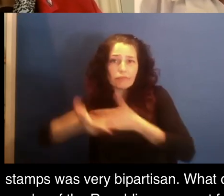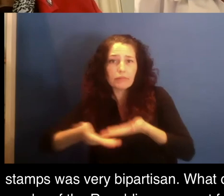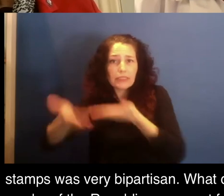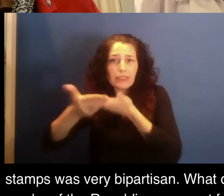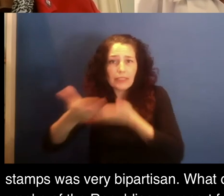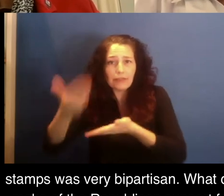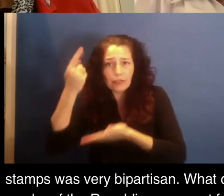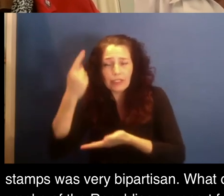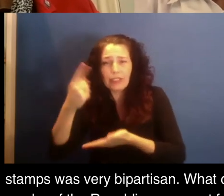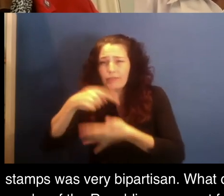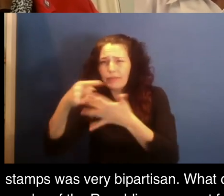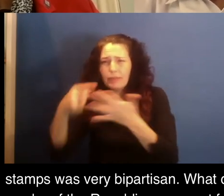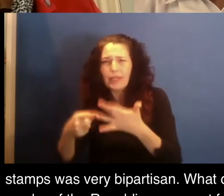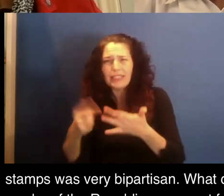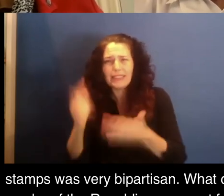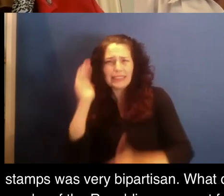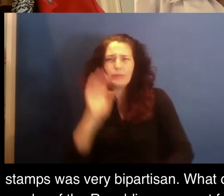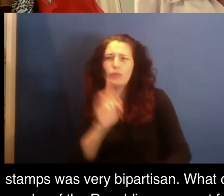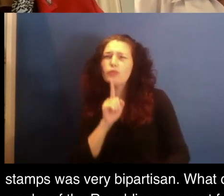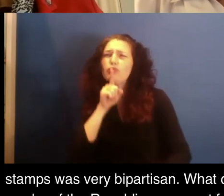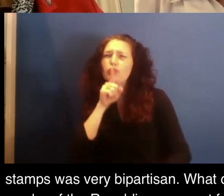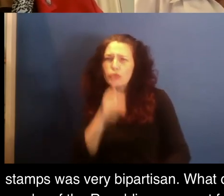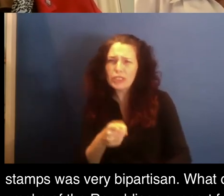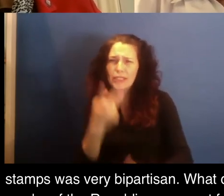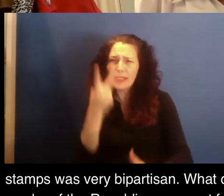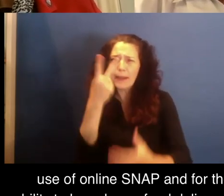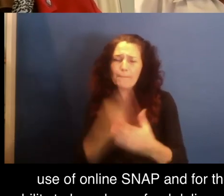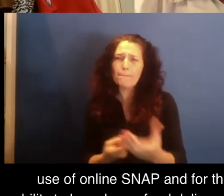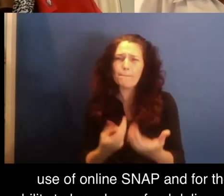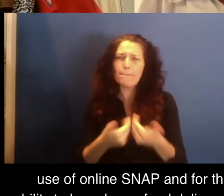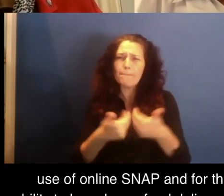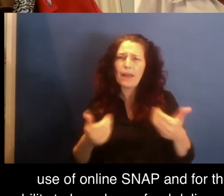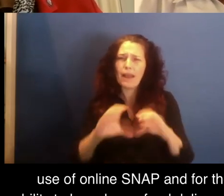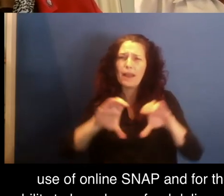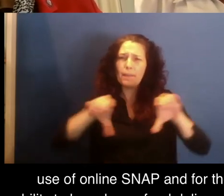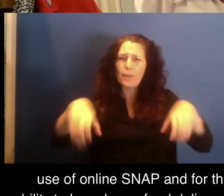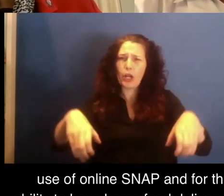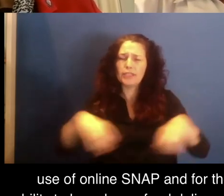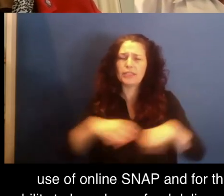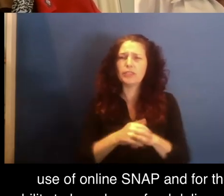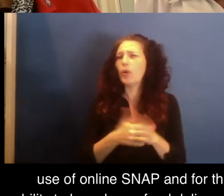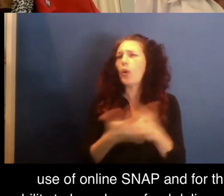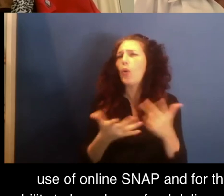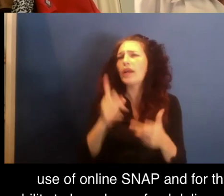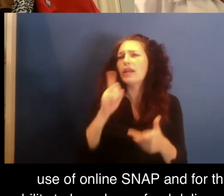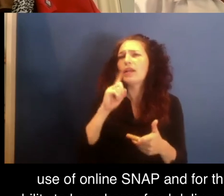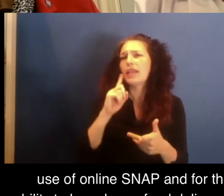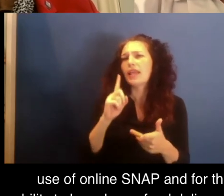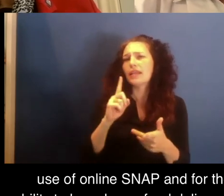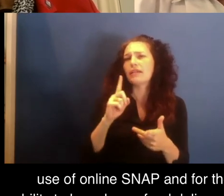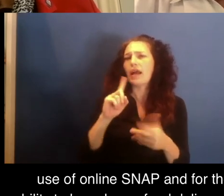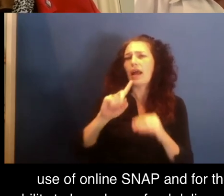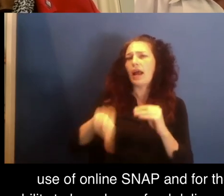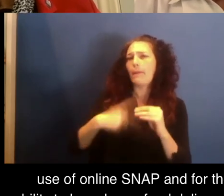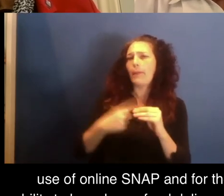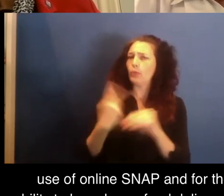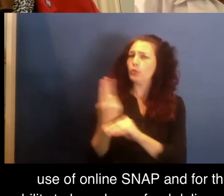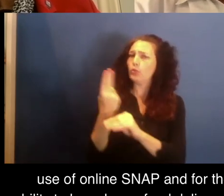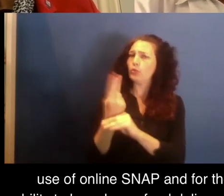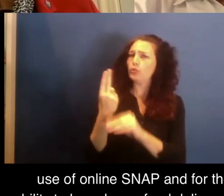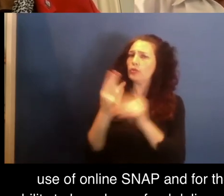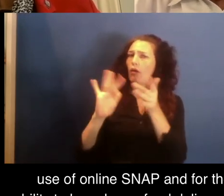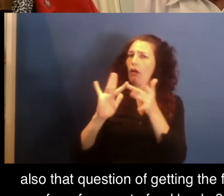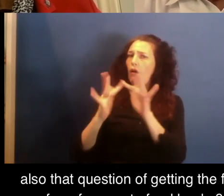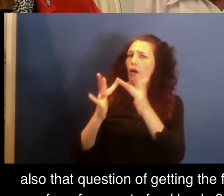make of the Republican support, um, for the use of online SNAP and, um, and for the ability to have home